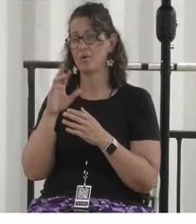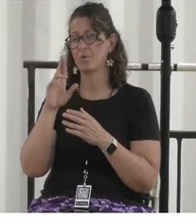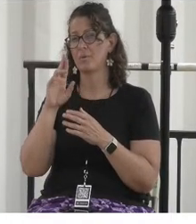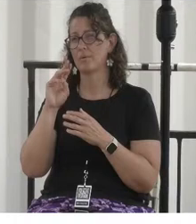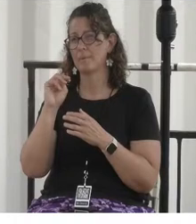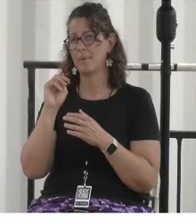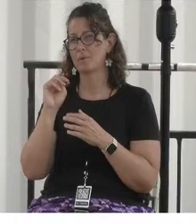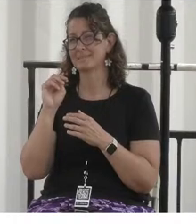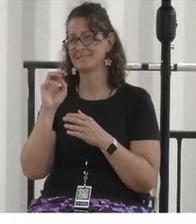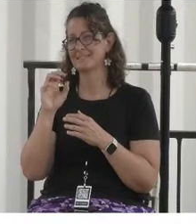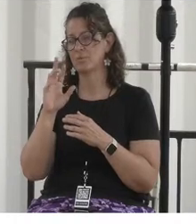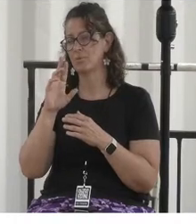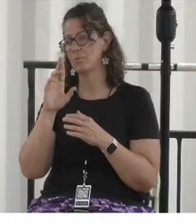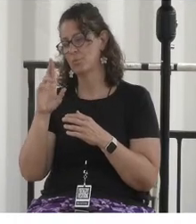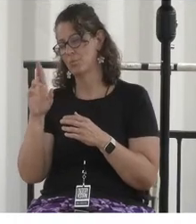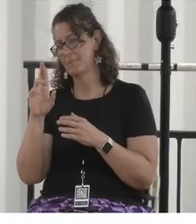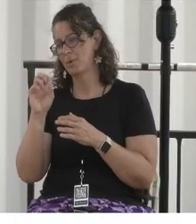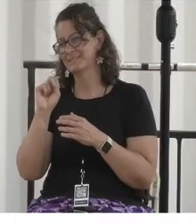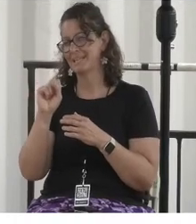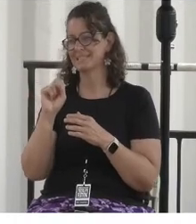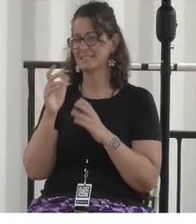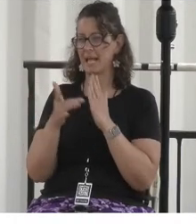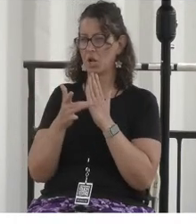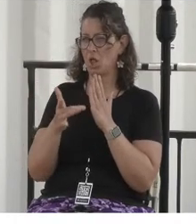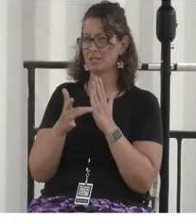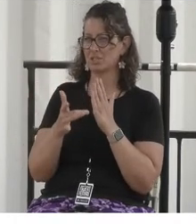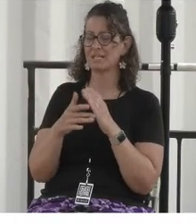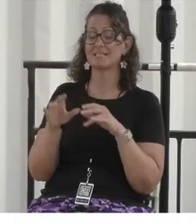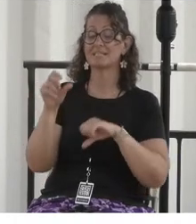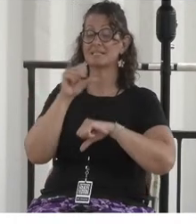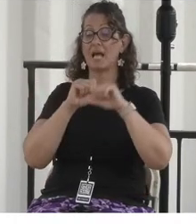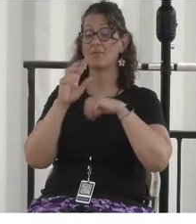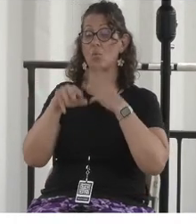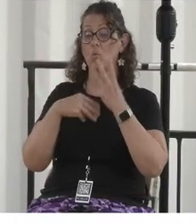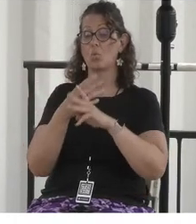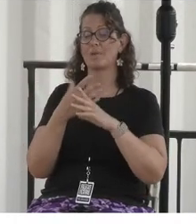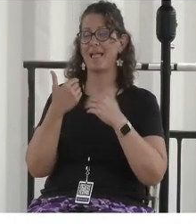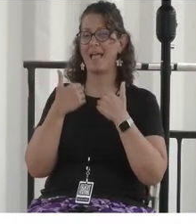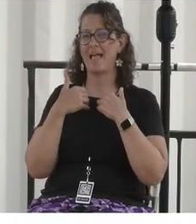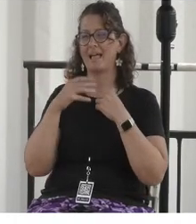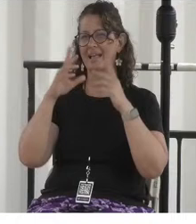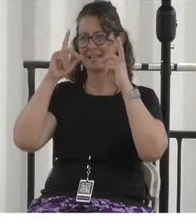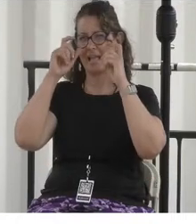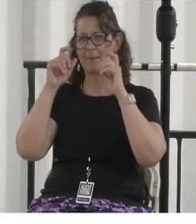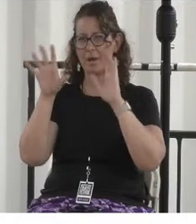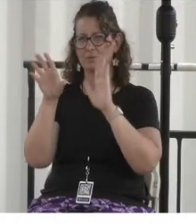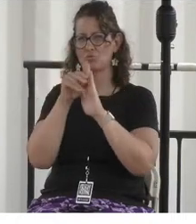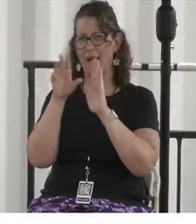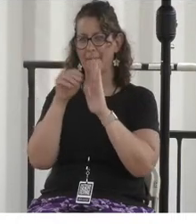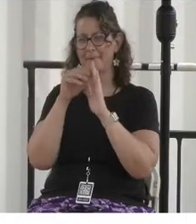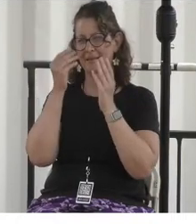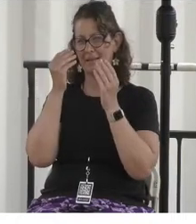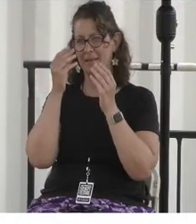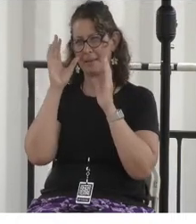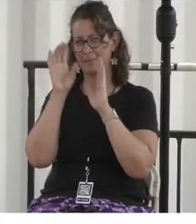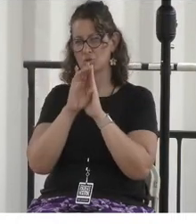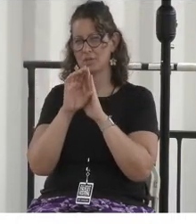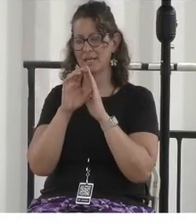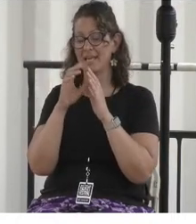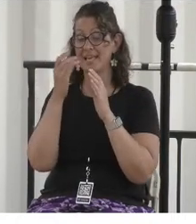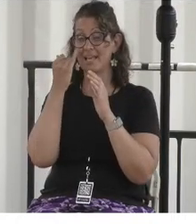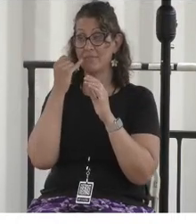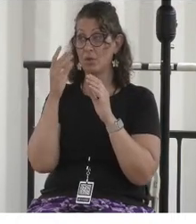available, the scientific world was flooded with camera trap imagery, cameras that automatically take photos when there's movement, or